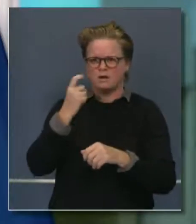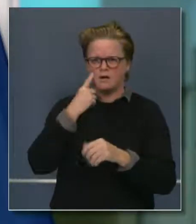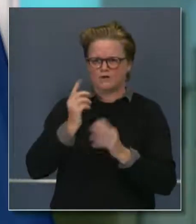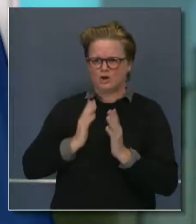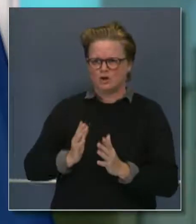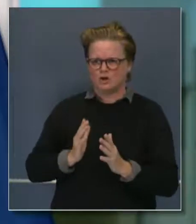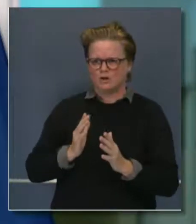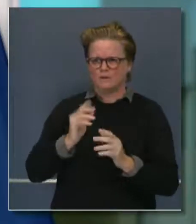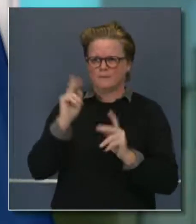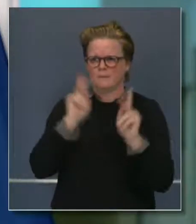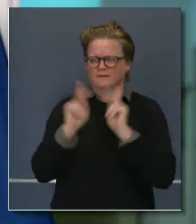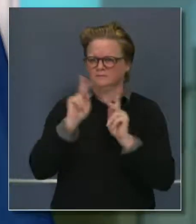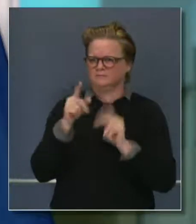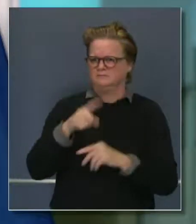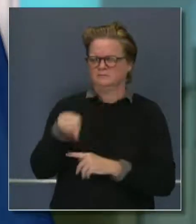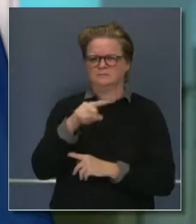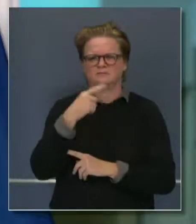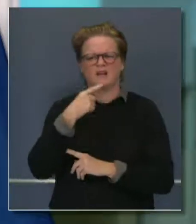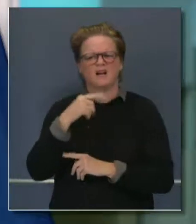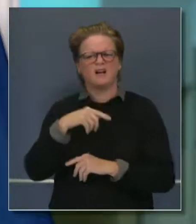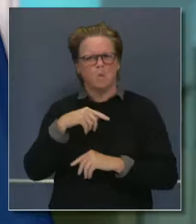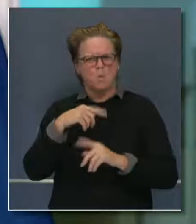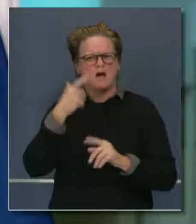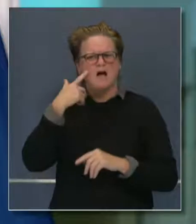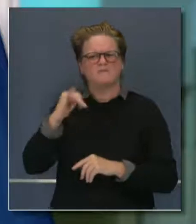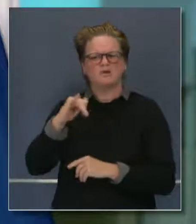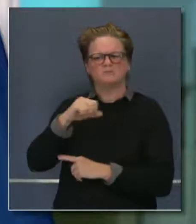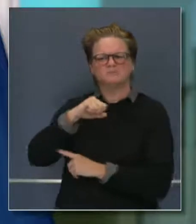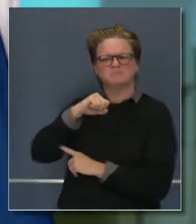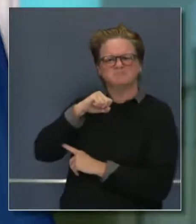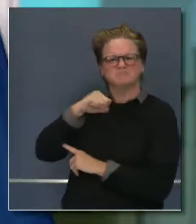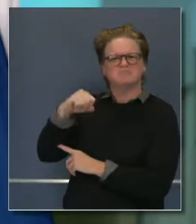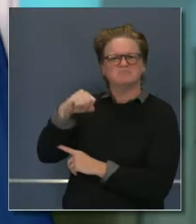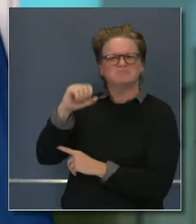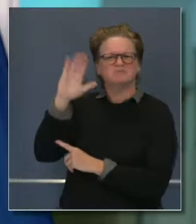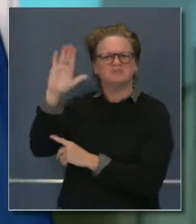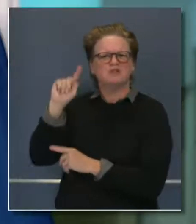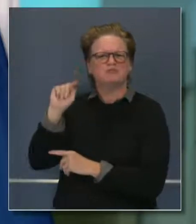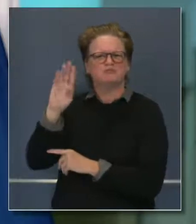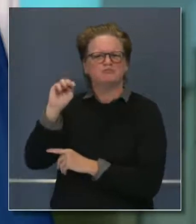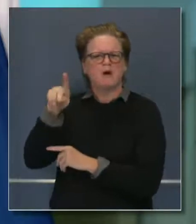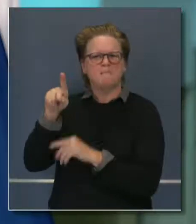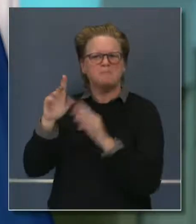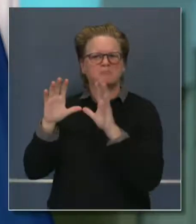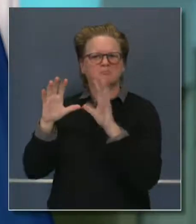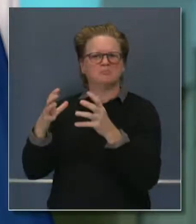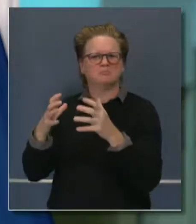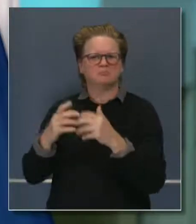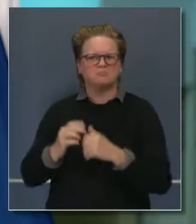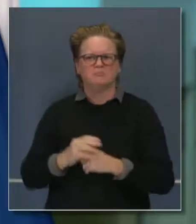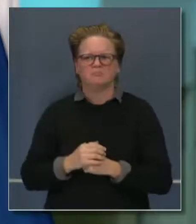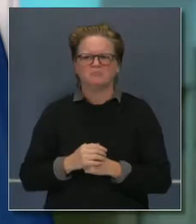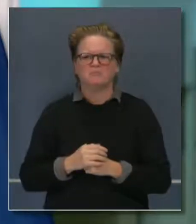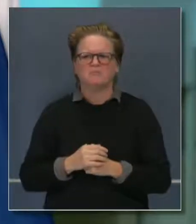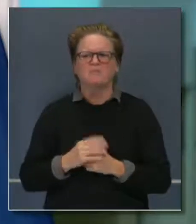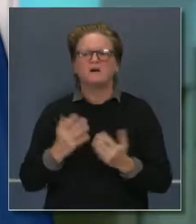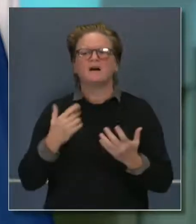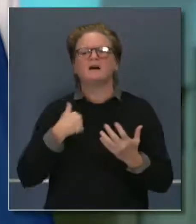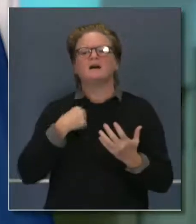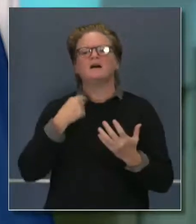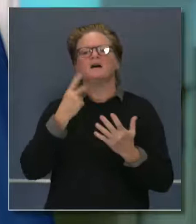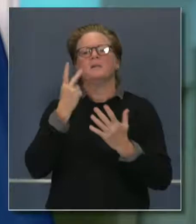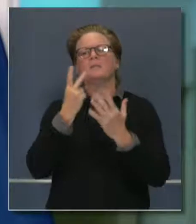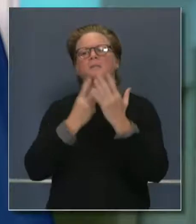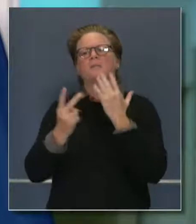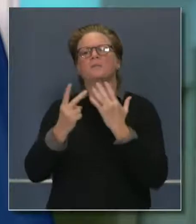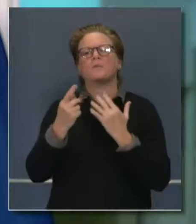to President Trump and his administration. What do you expect him to do between now and January 20th, and how might it impact California?